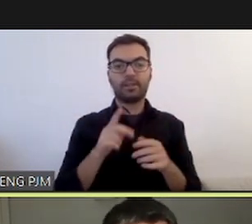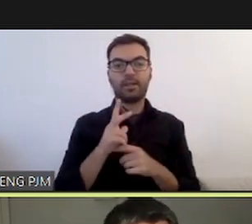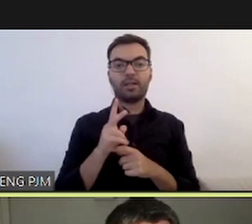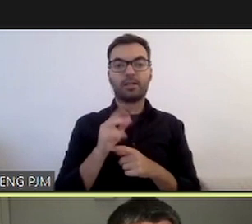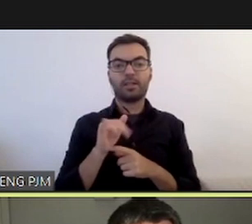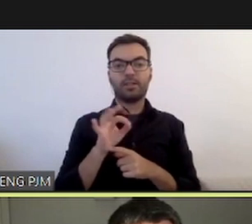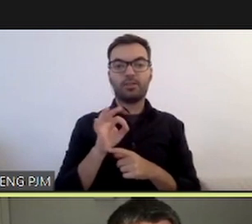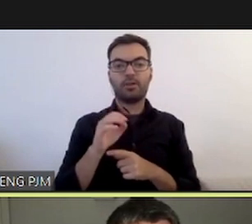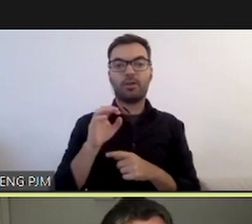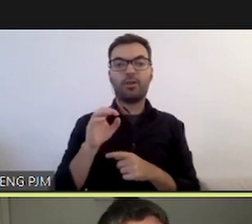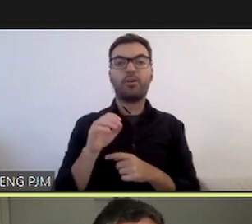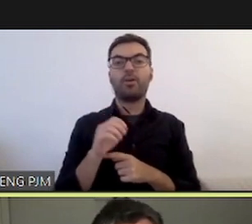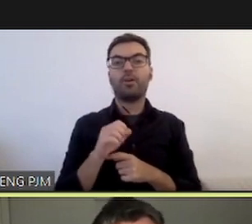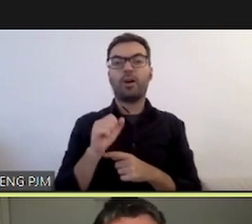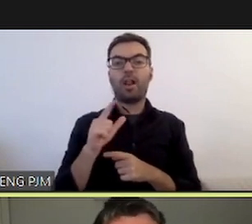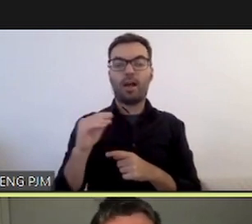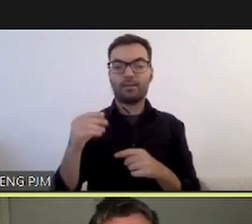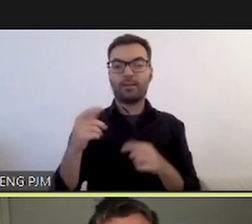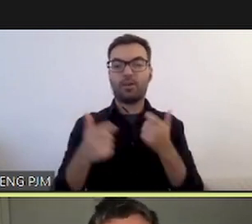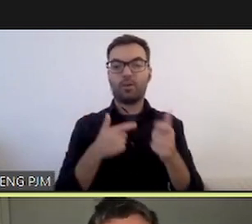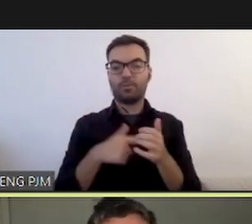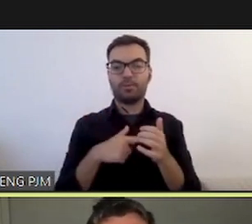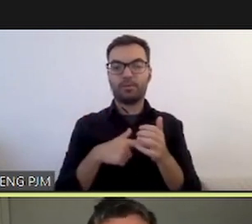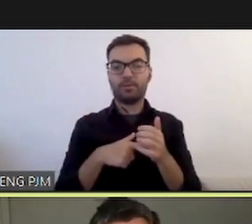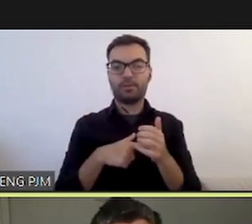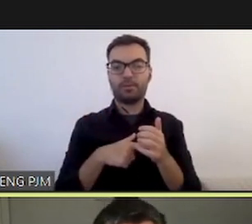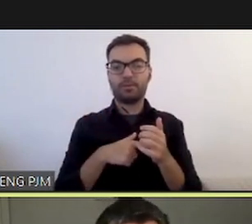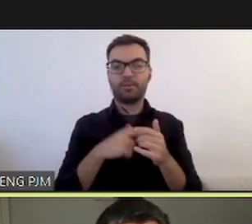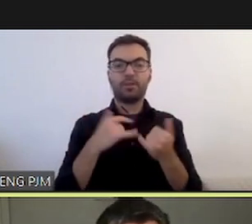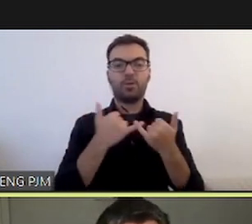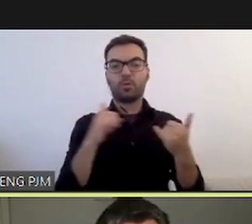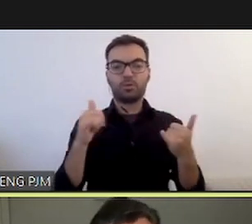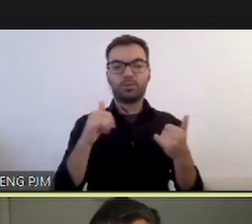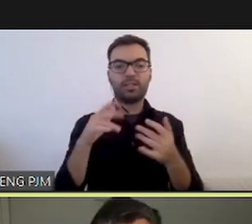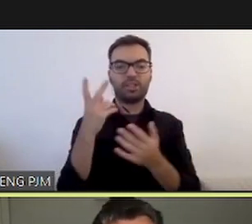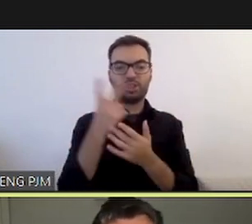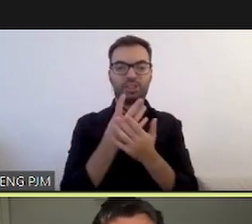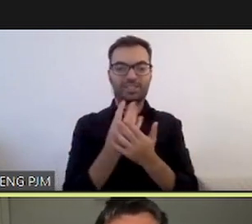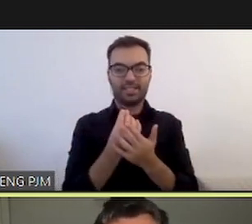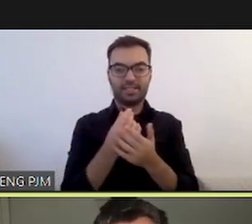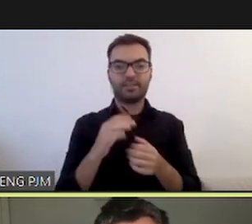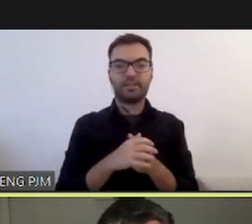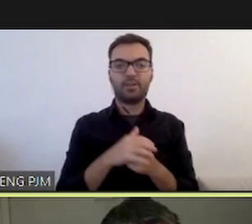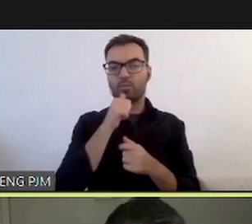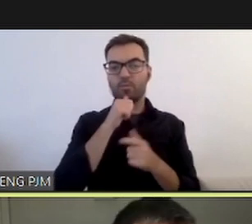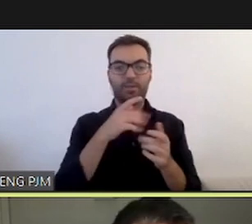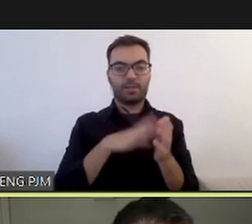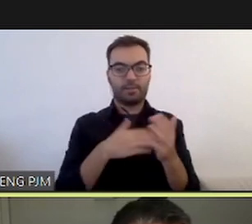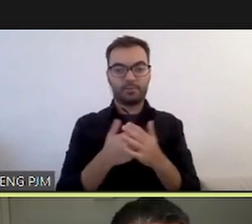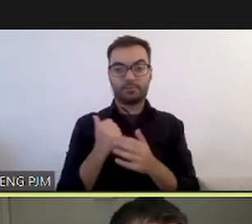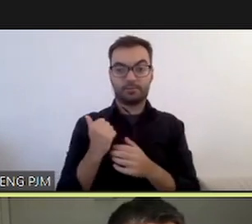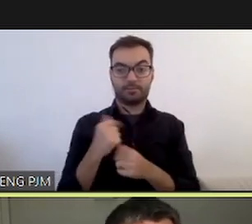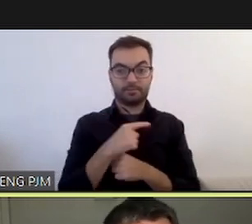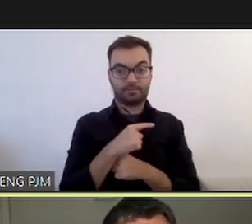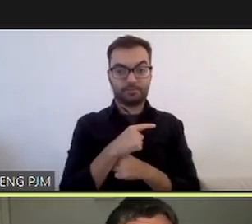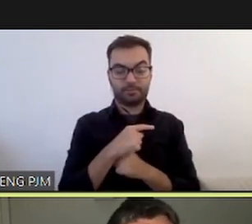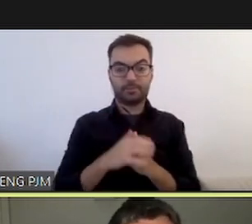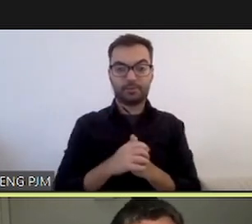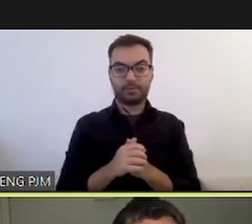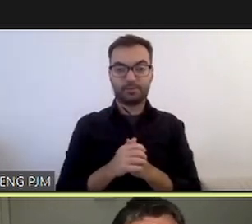doing the testing on the verification with the different screen readers. And this is an example how we can use the screen reader on